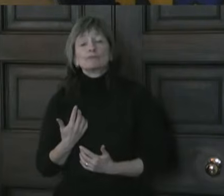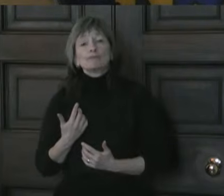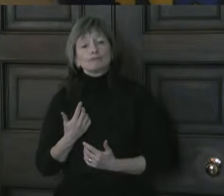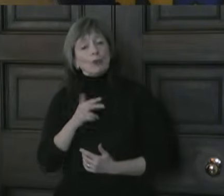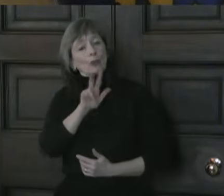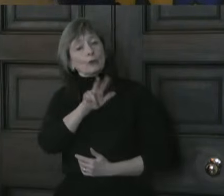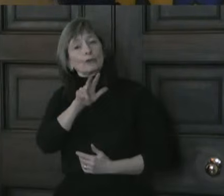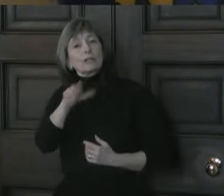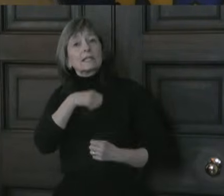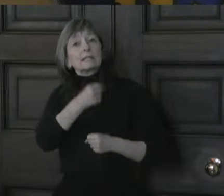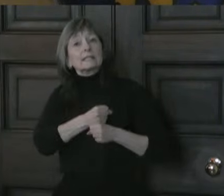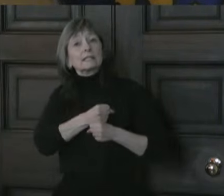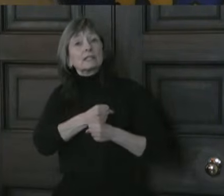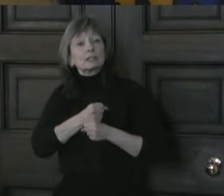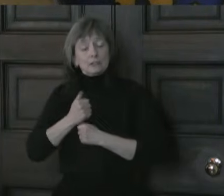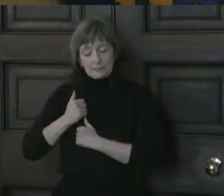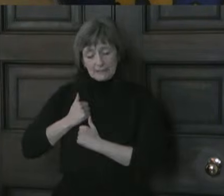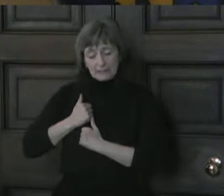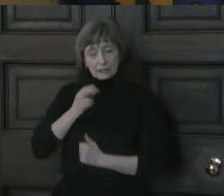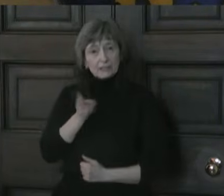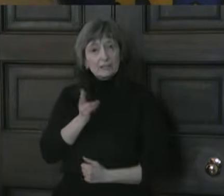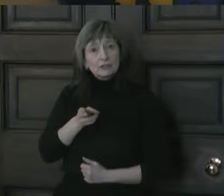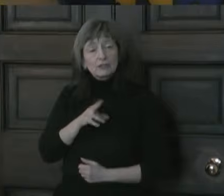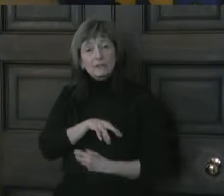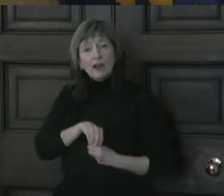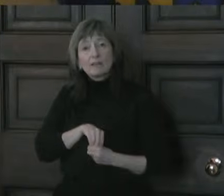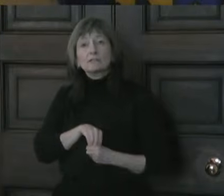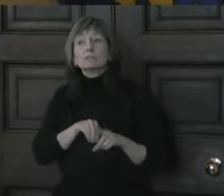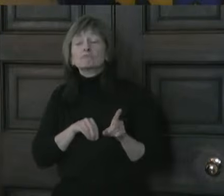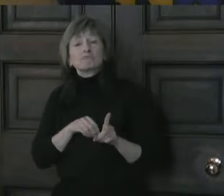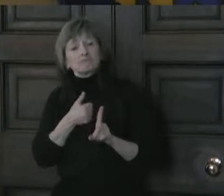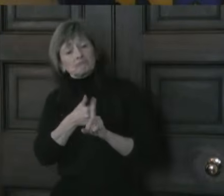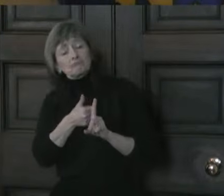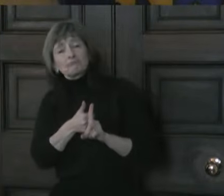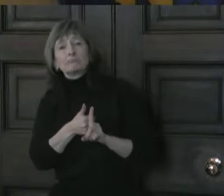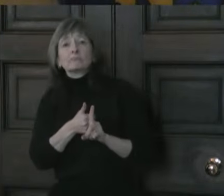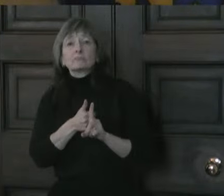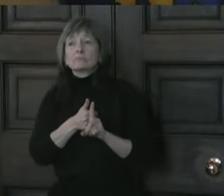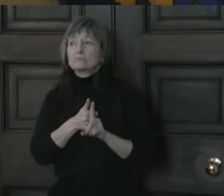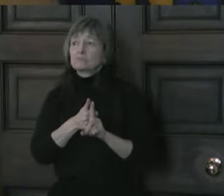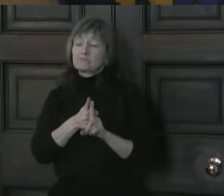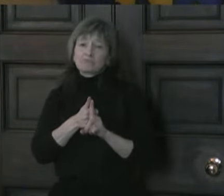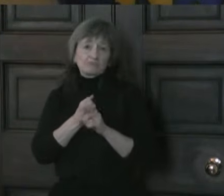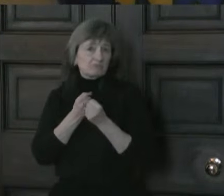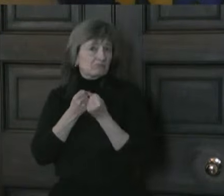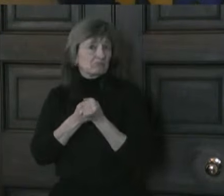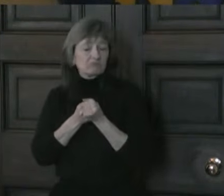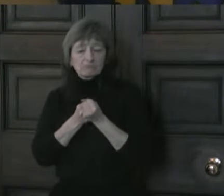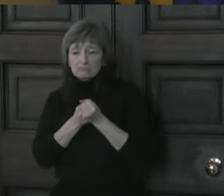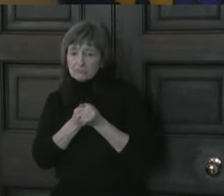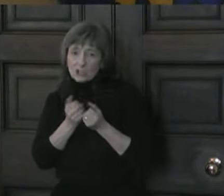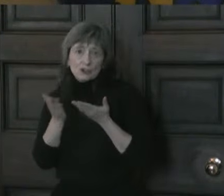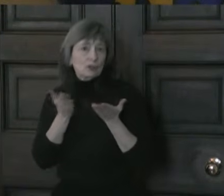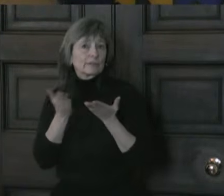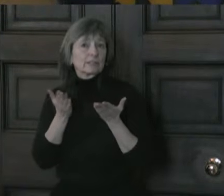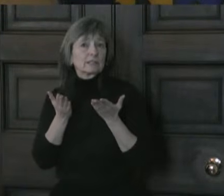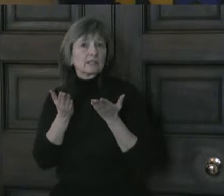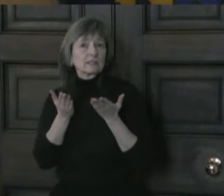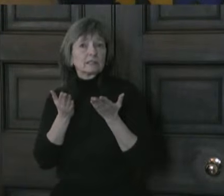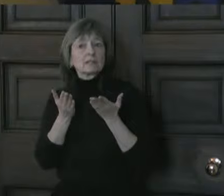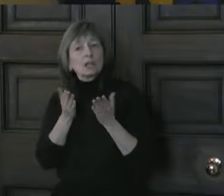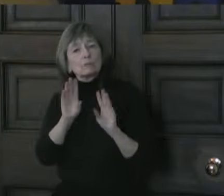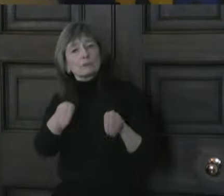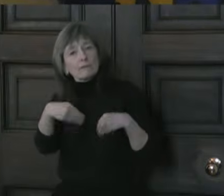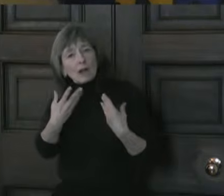33-year history in the military, who has proudly dedicated himself in service to the